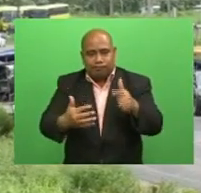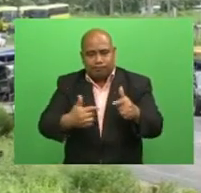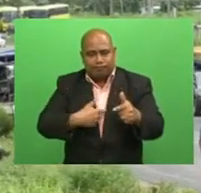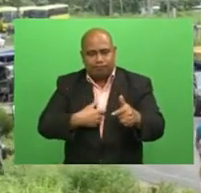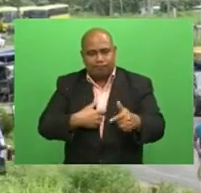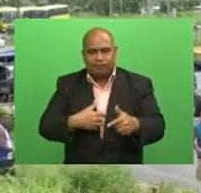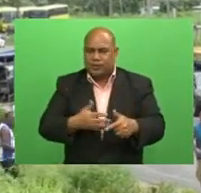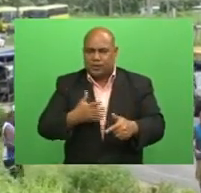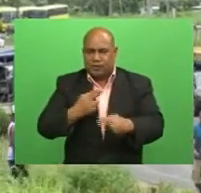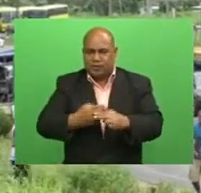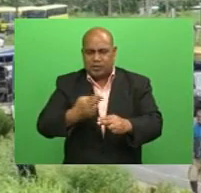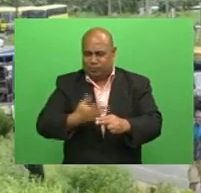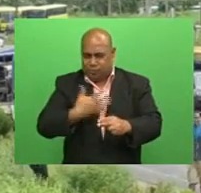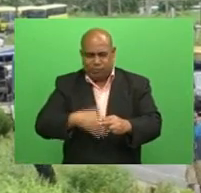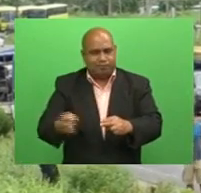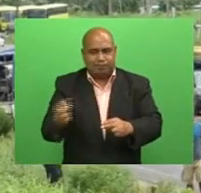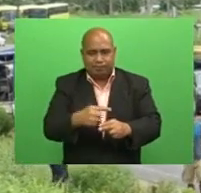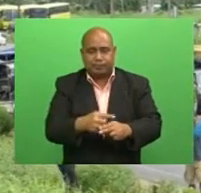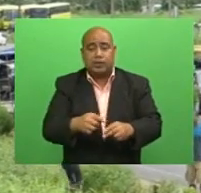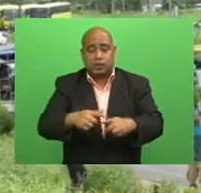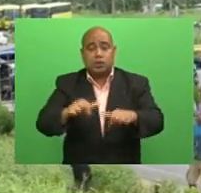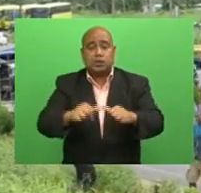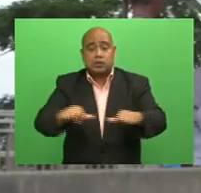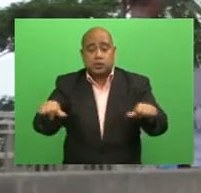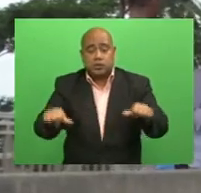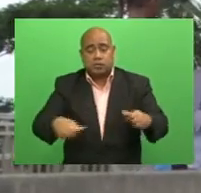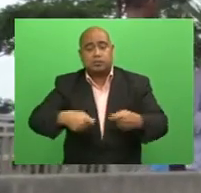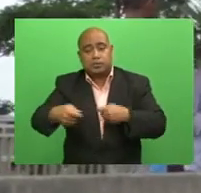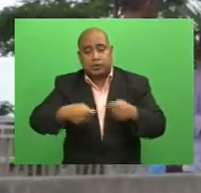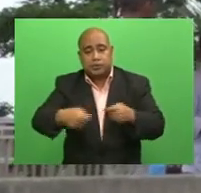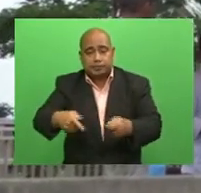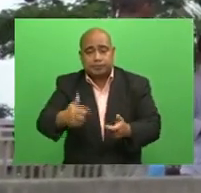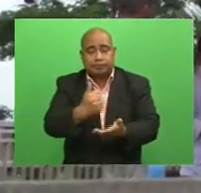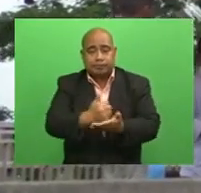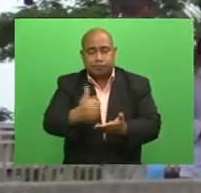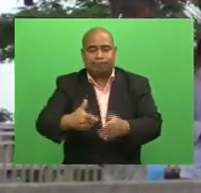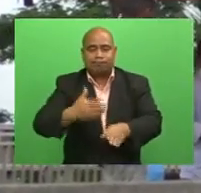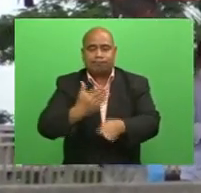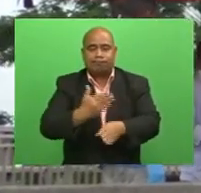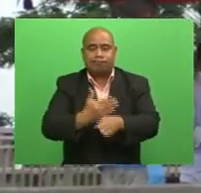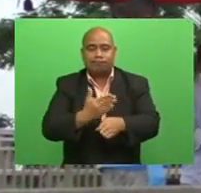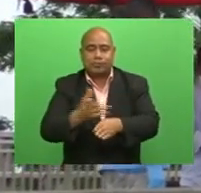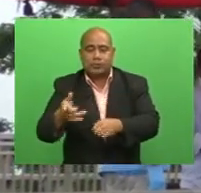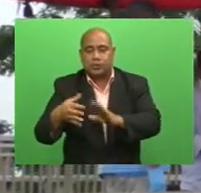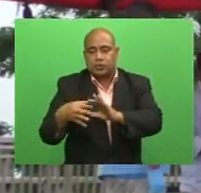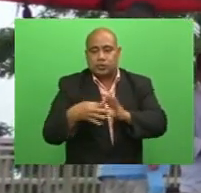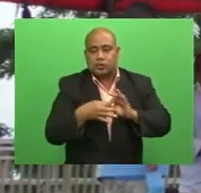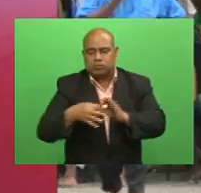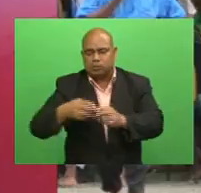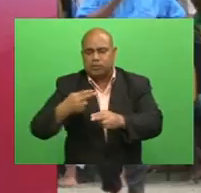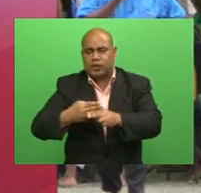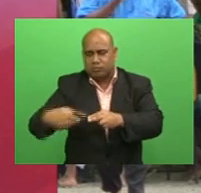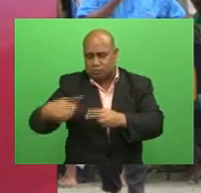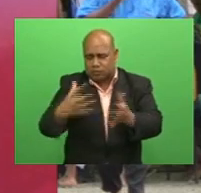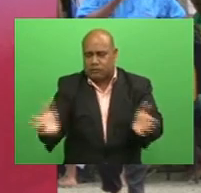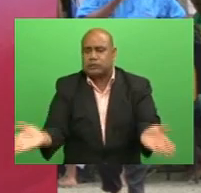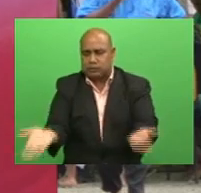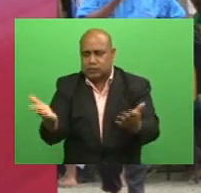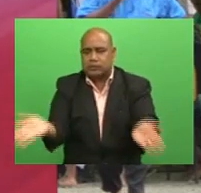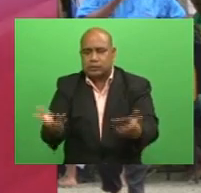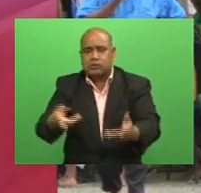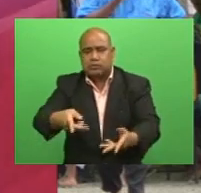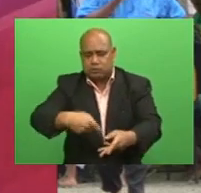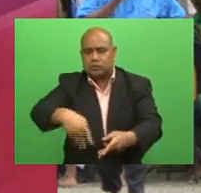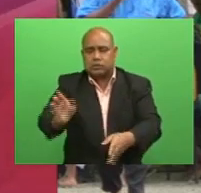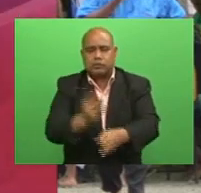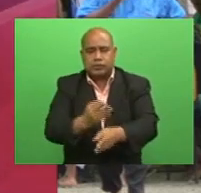Agricultural Marketing Authority is working with government and local farmers to boost production. We all think it was long overdue, but